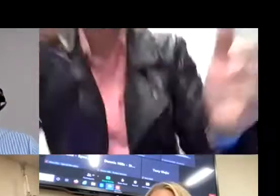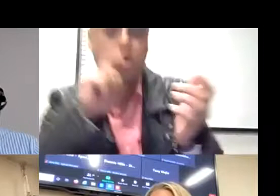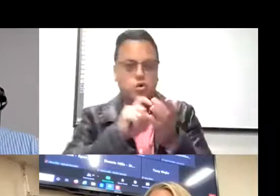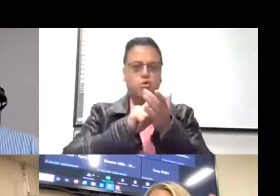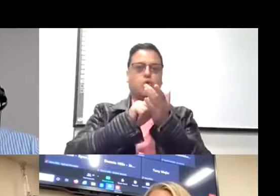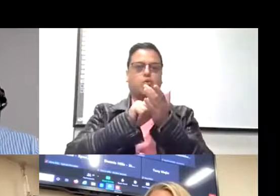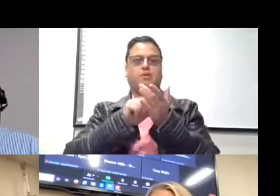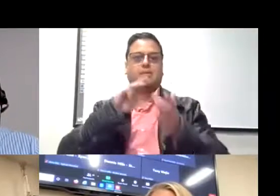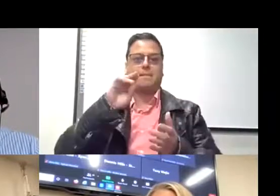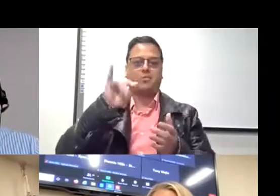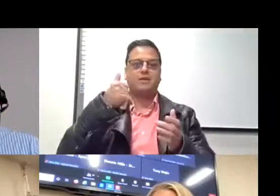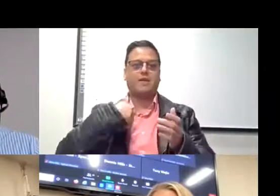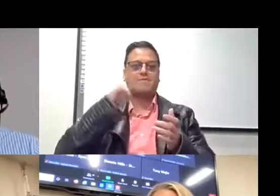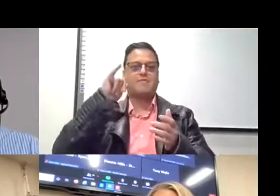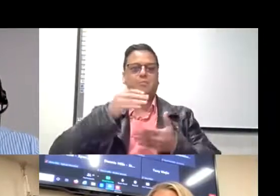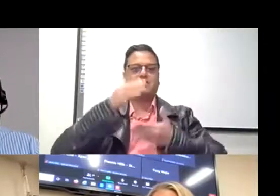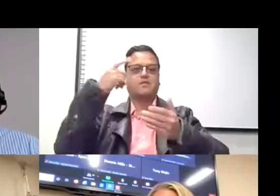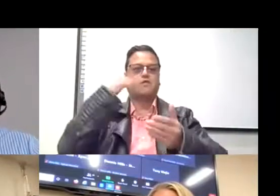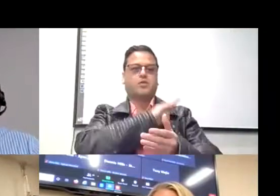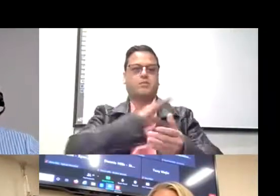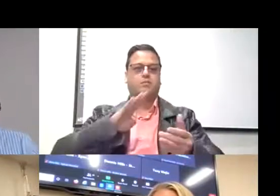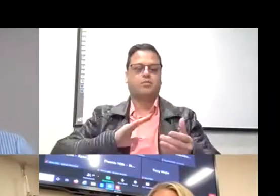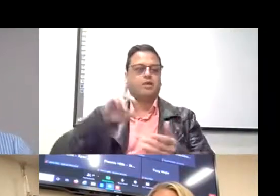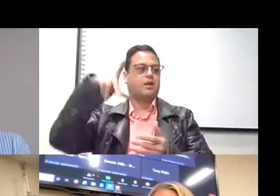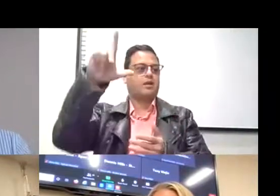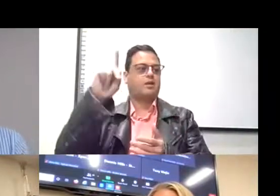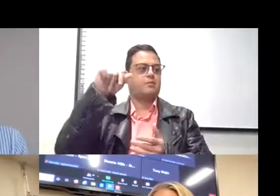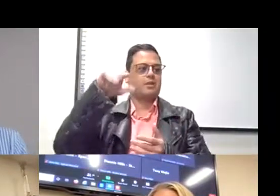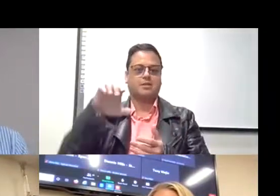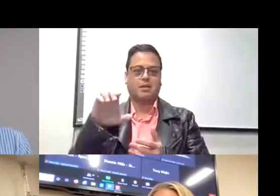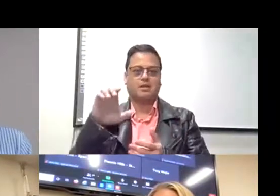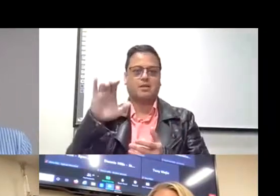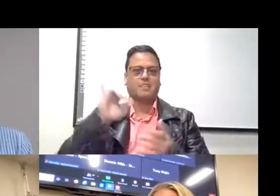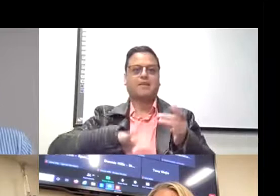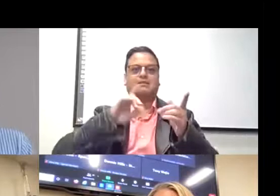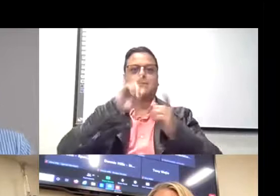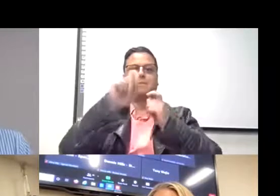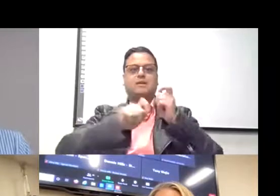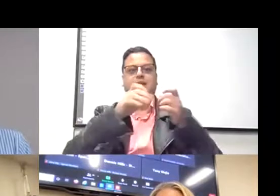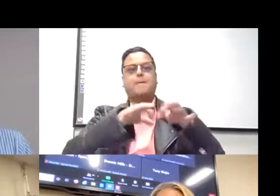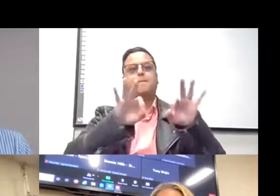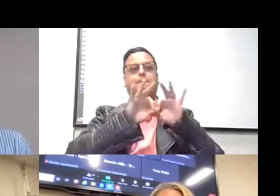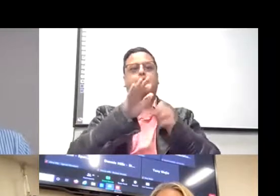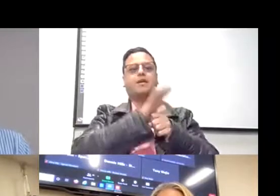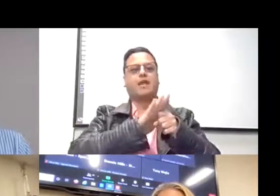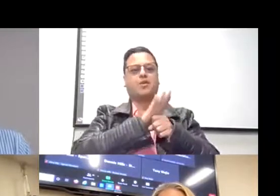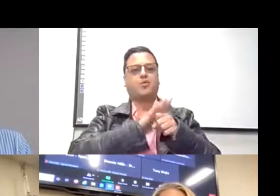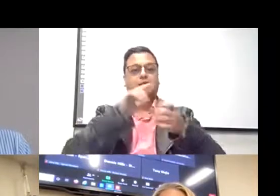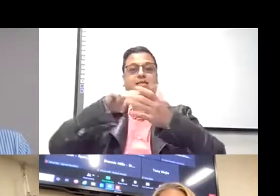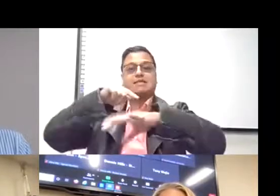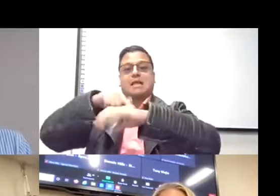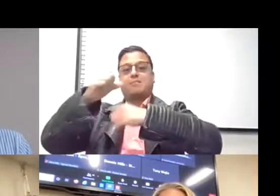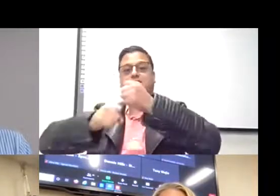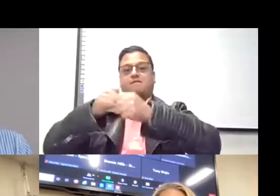board and LPAC results. This is a particularly important area. This is a time of year where we